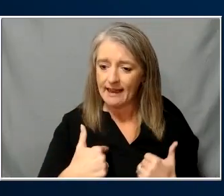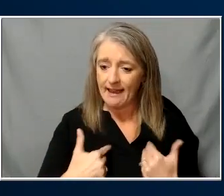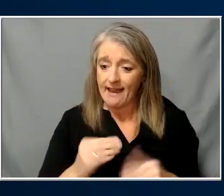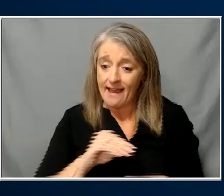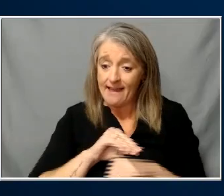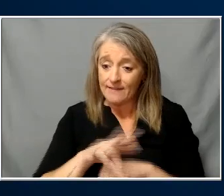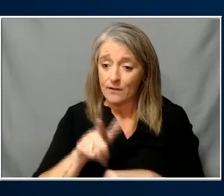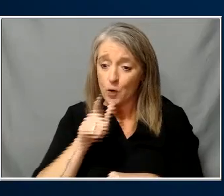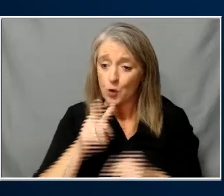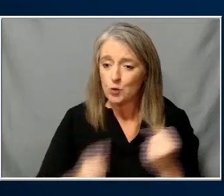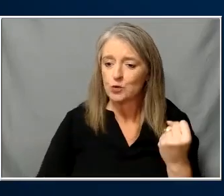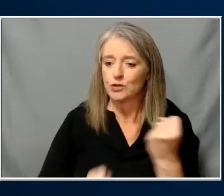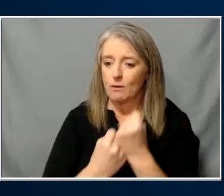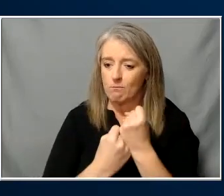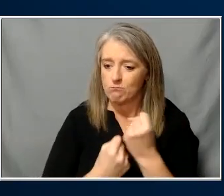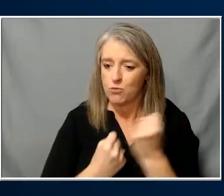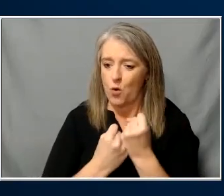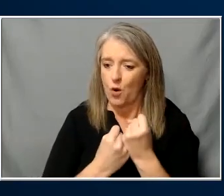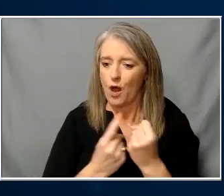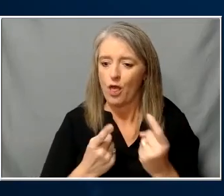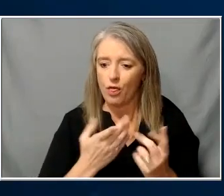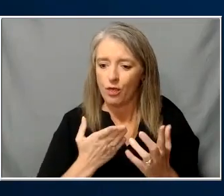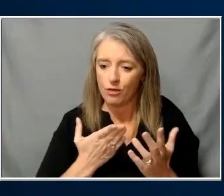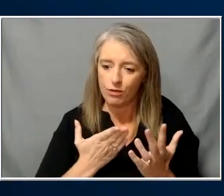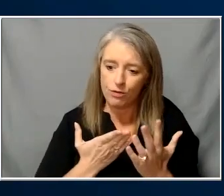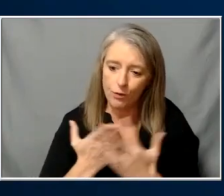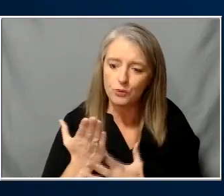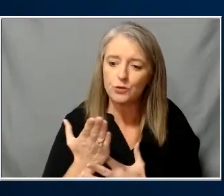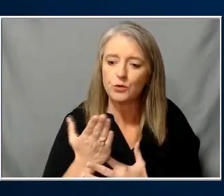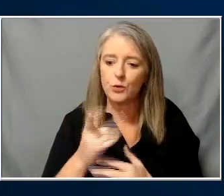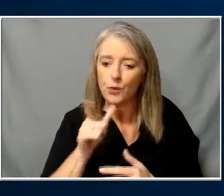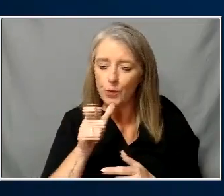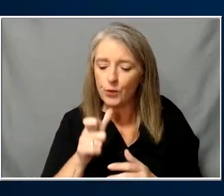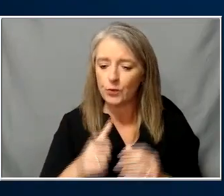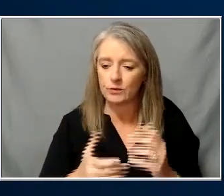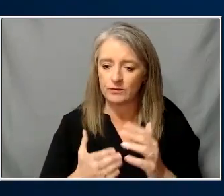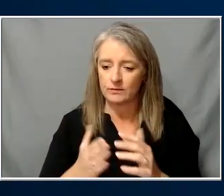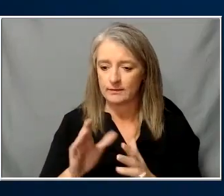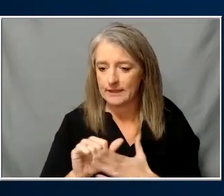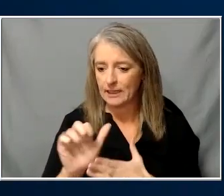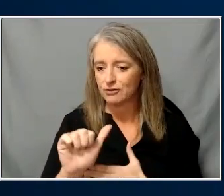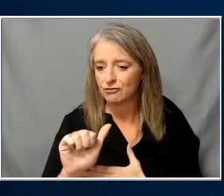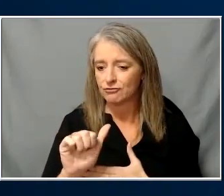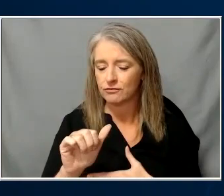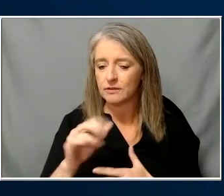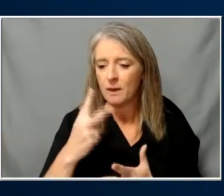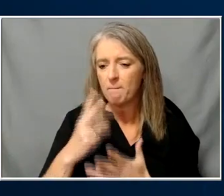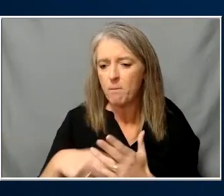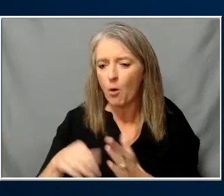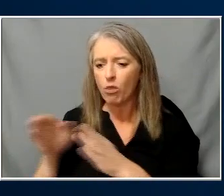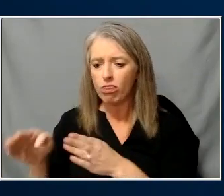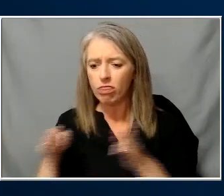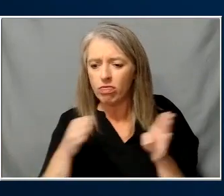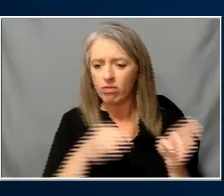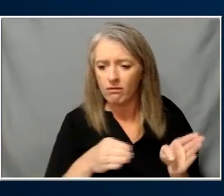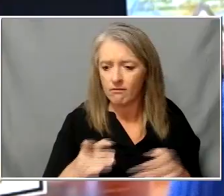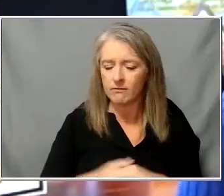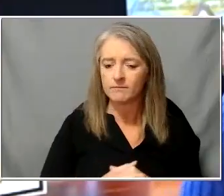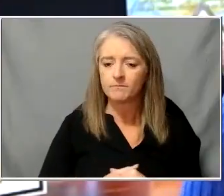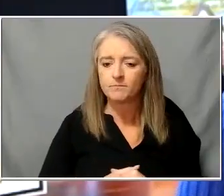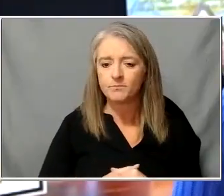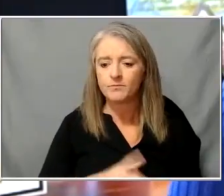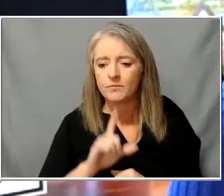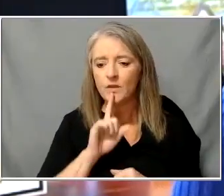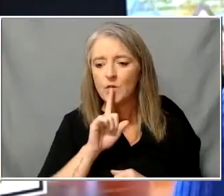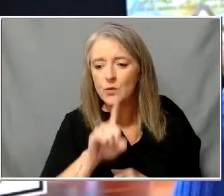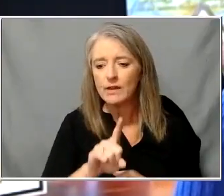who support those going through cancer. So give us a little piece of advice for both sides of that coin. So that's